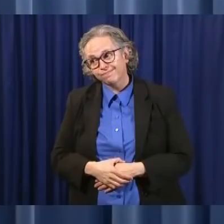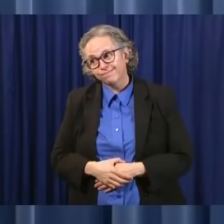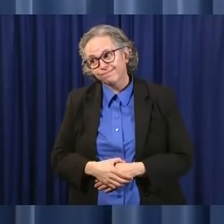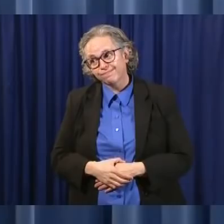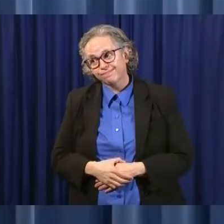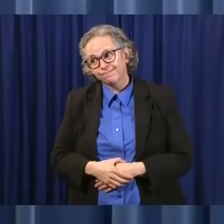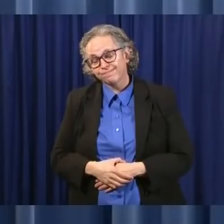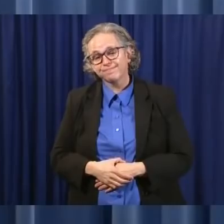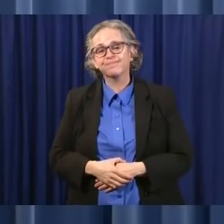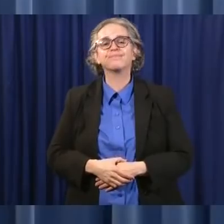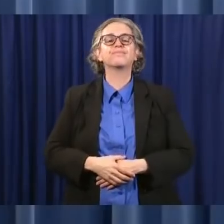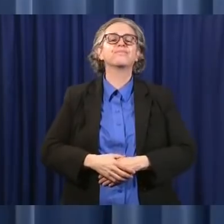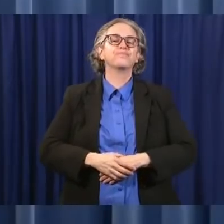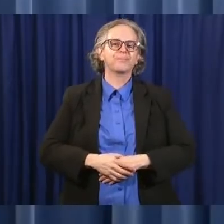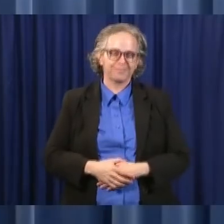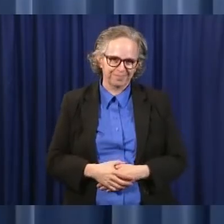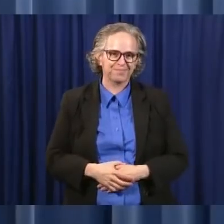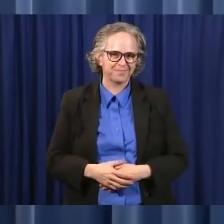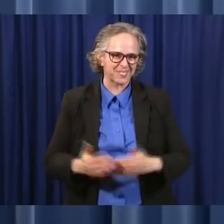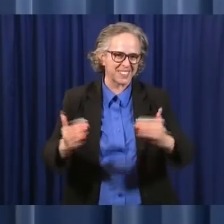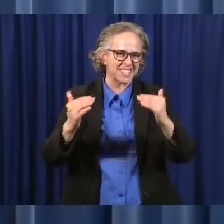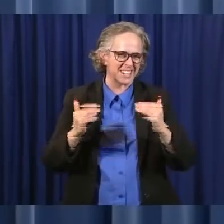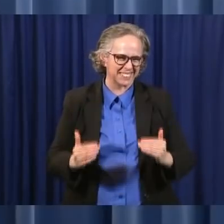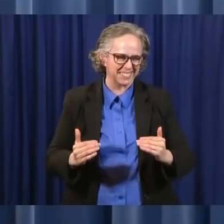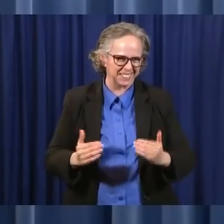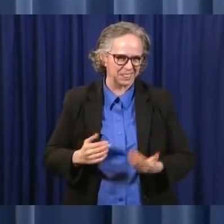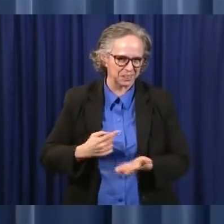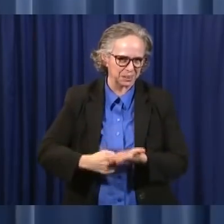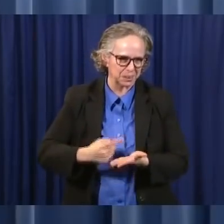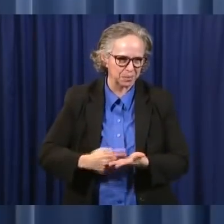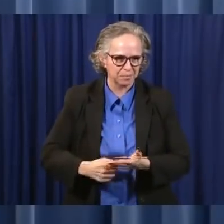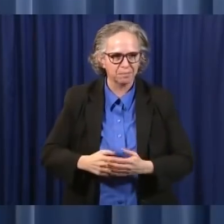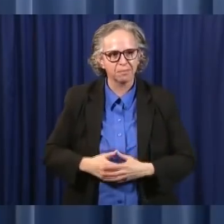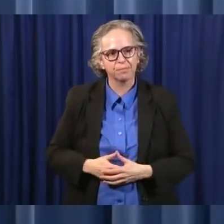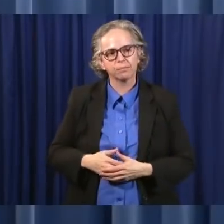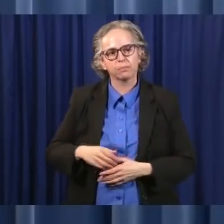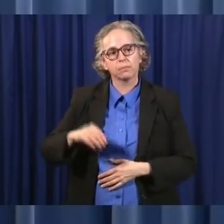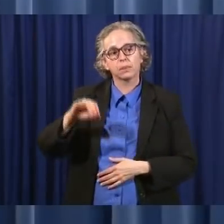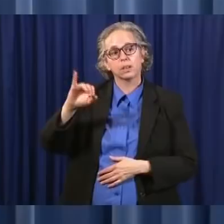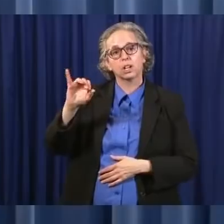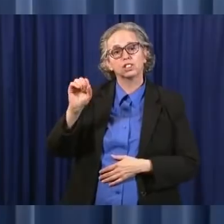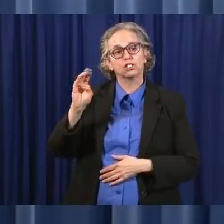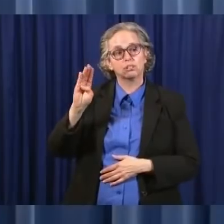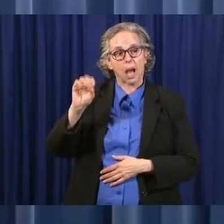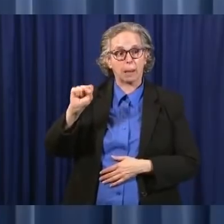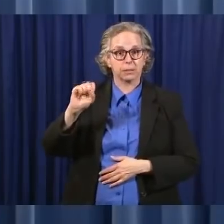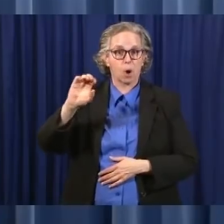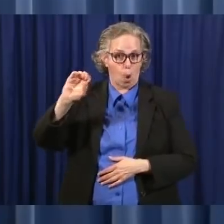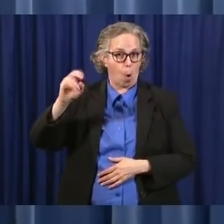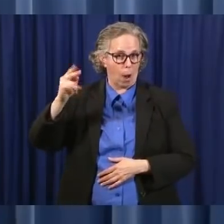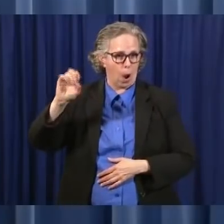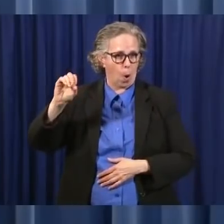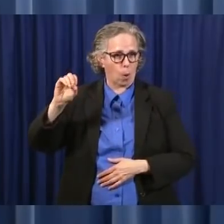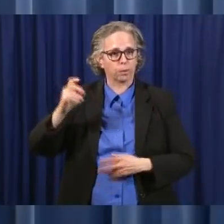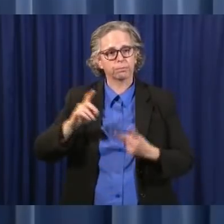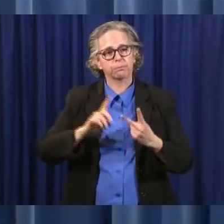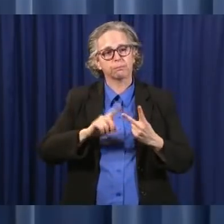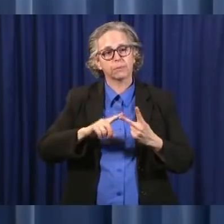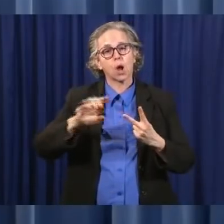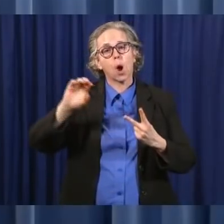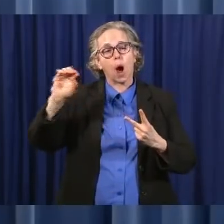I want to announce that Jobs Ohio, the Ohio Department of Commerce, and the Ohio